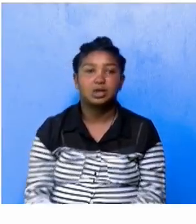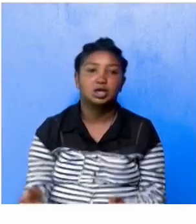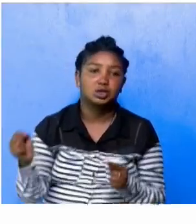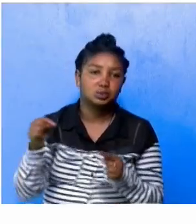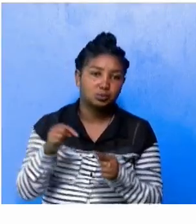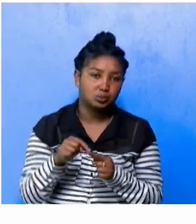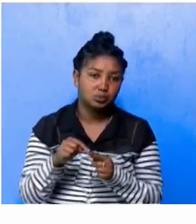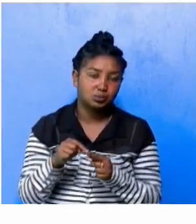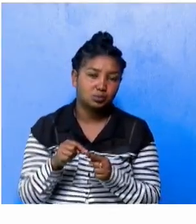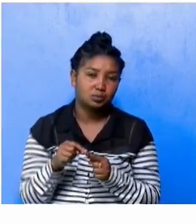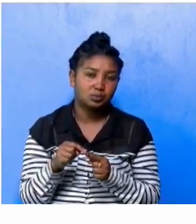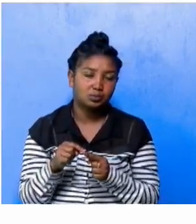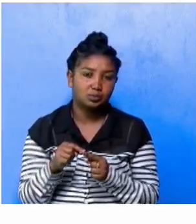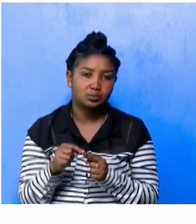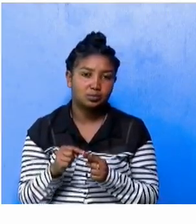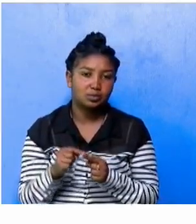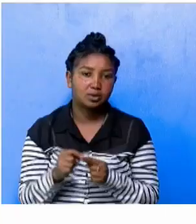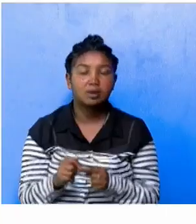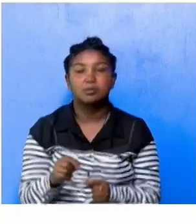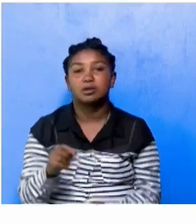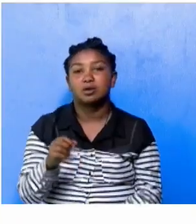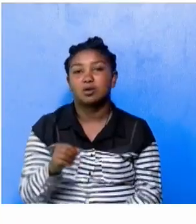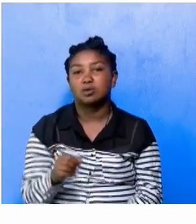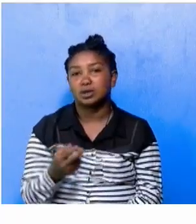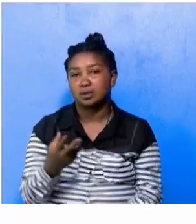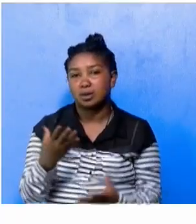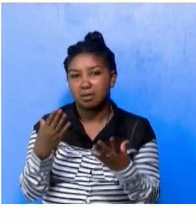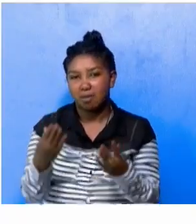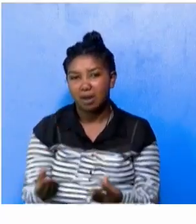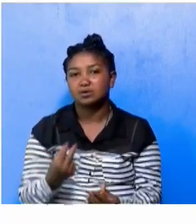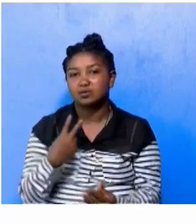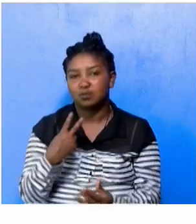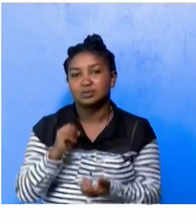into passive voice.